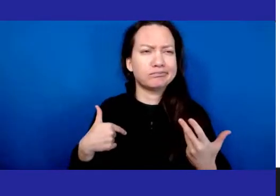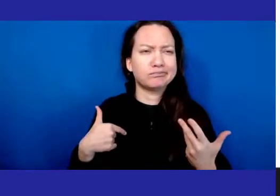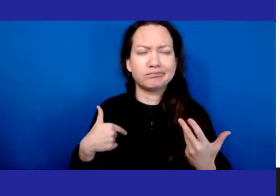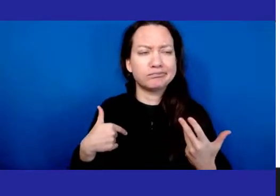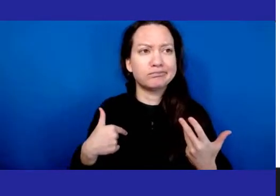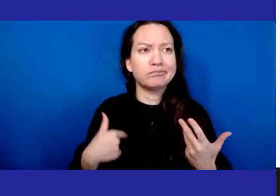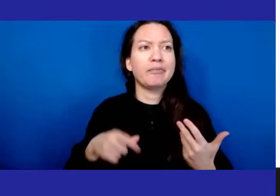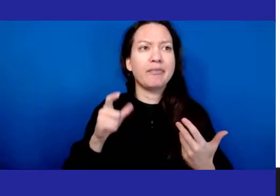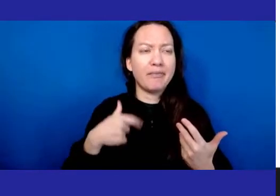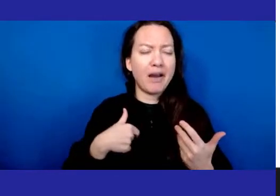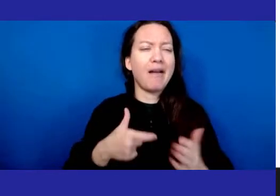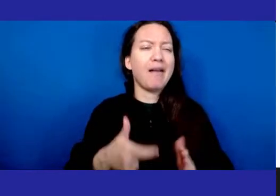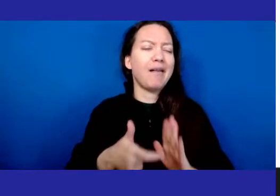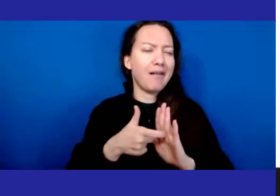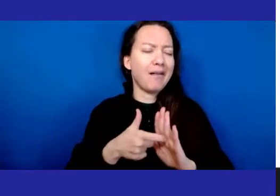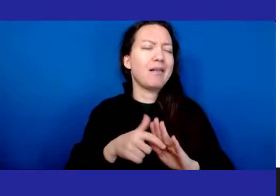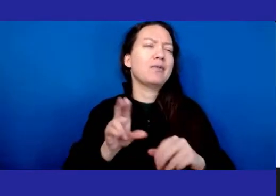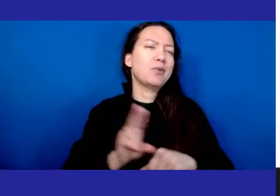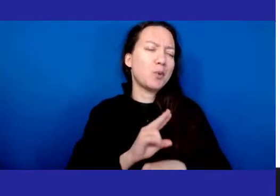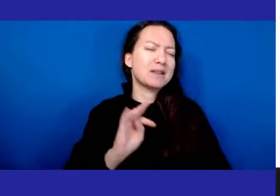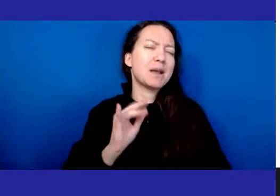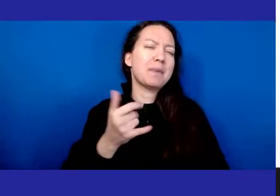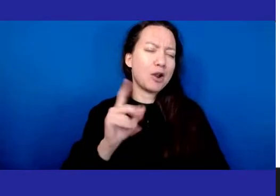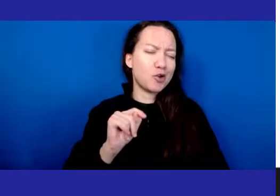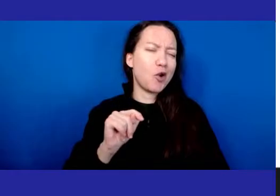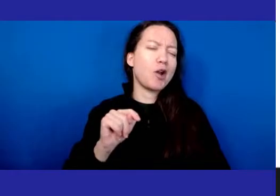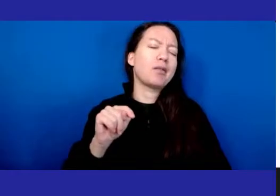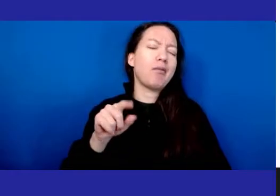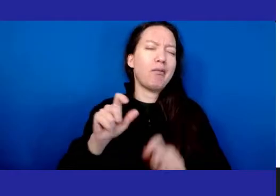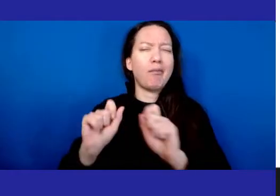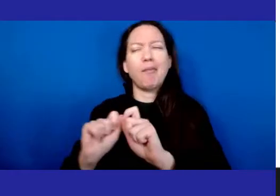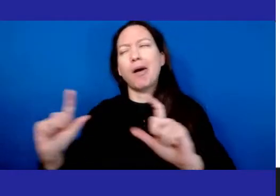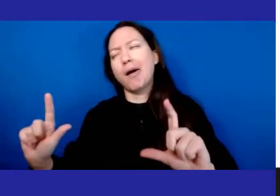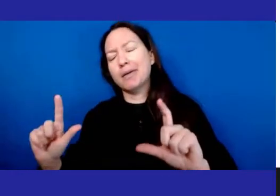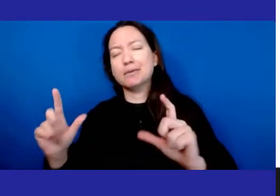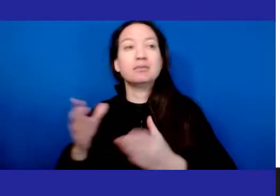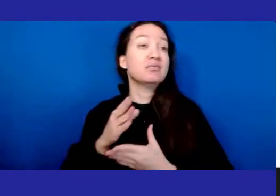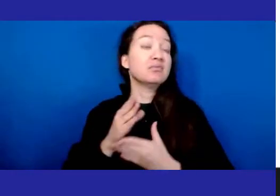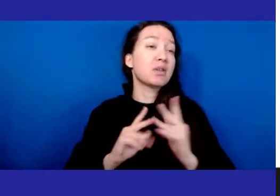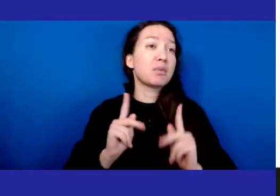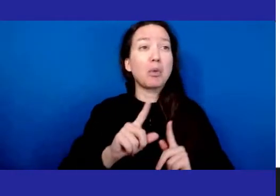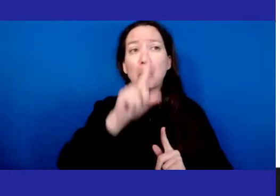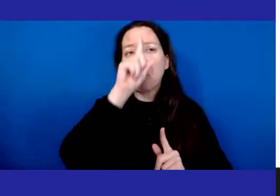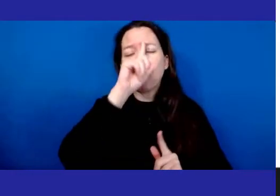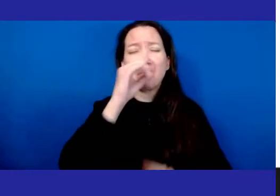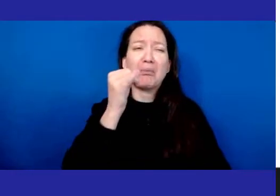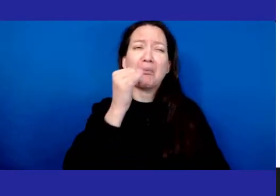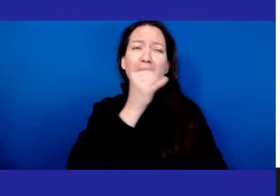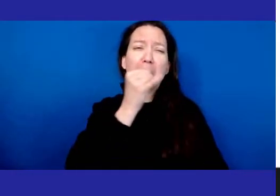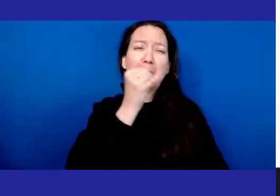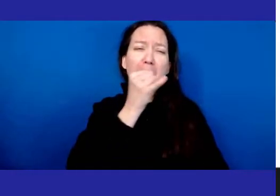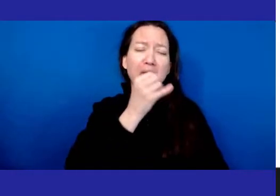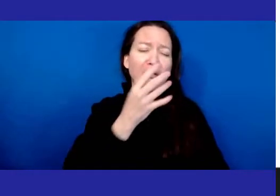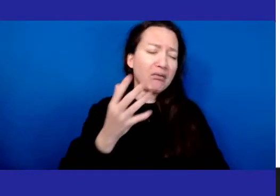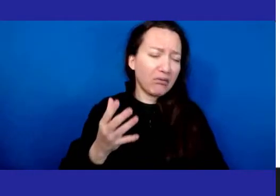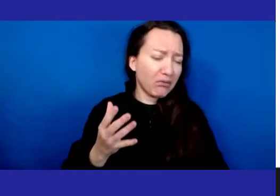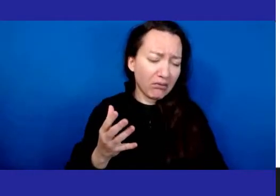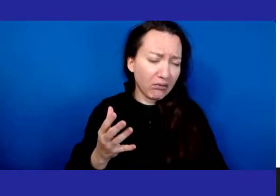to enter into the MyChart environment, right? For some people, I know that seems ridiculous, right?